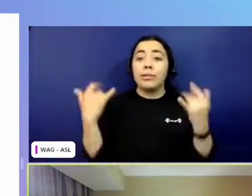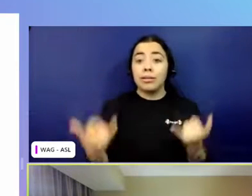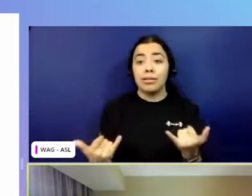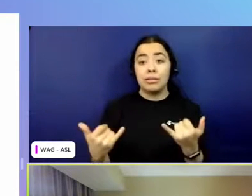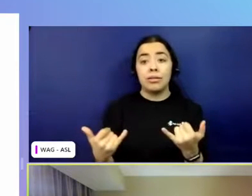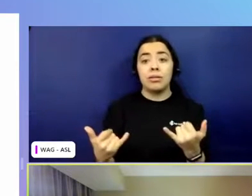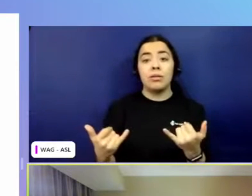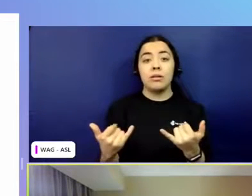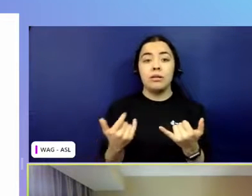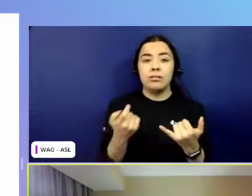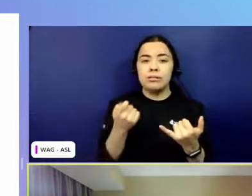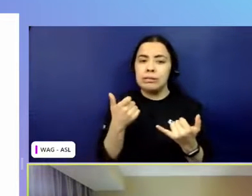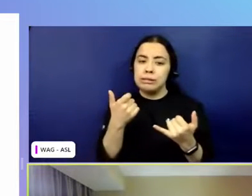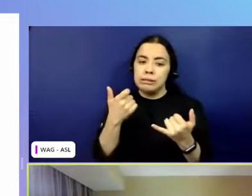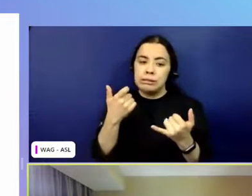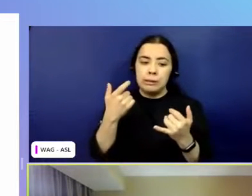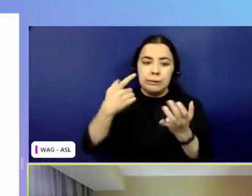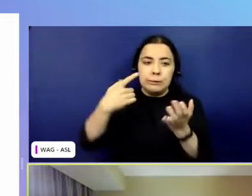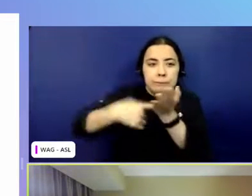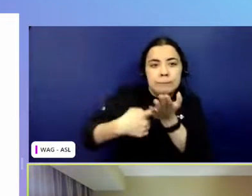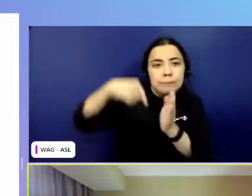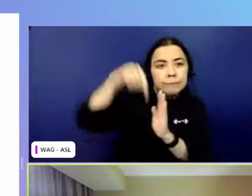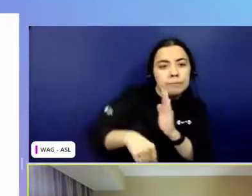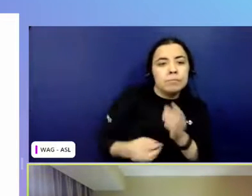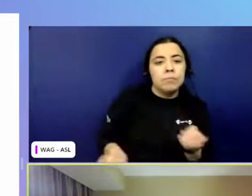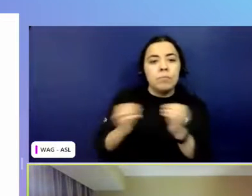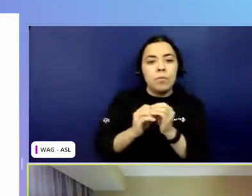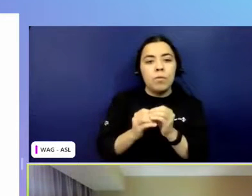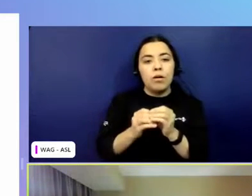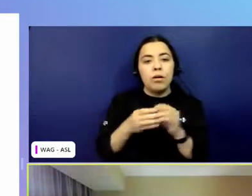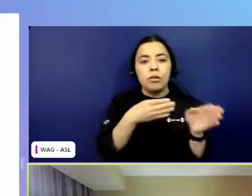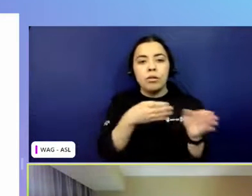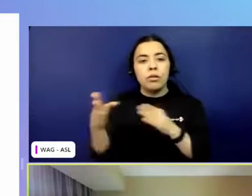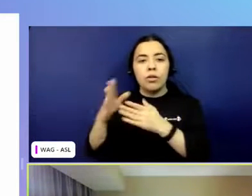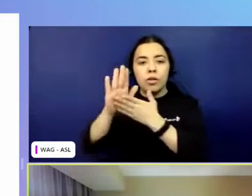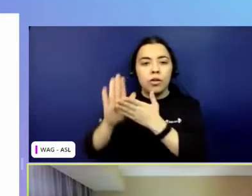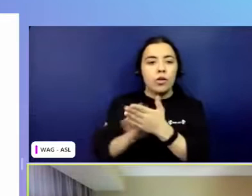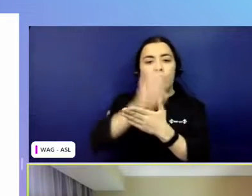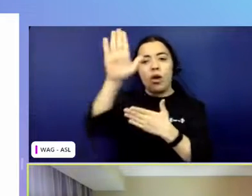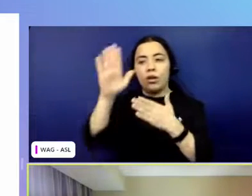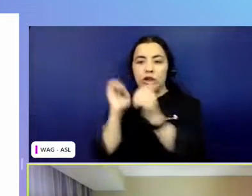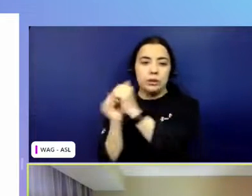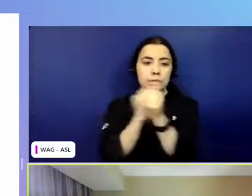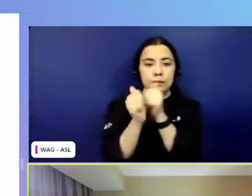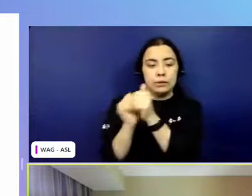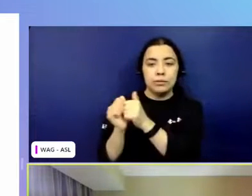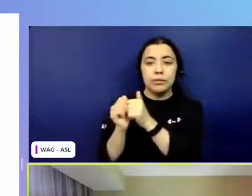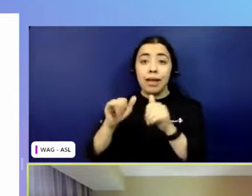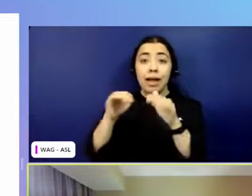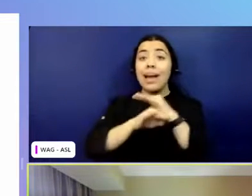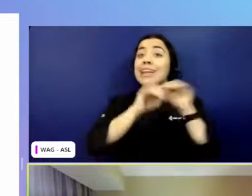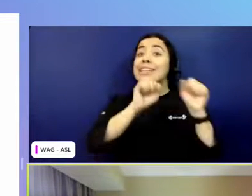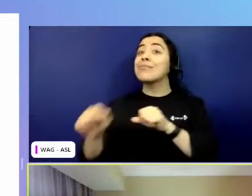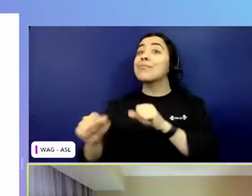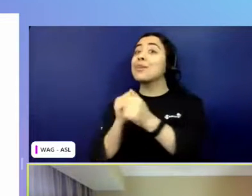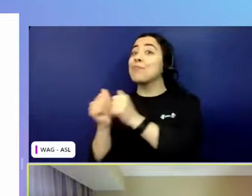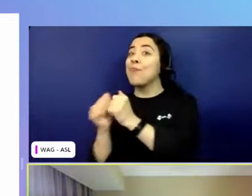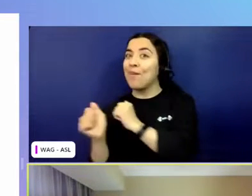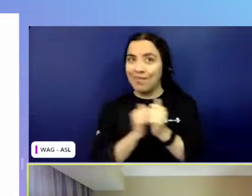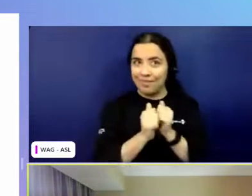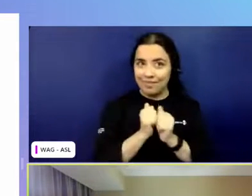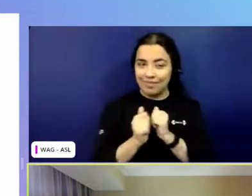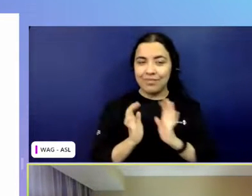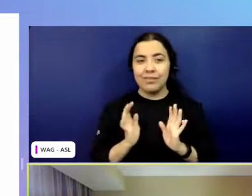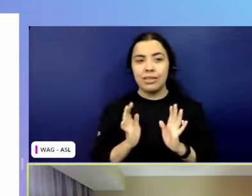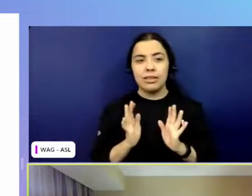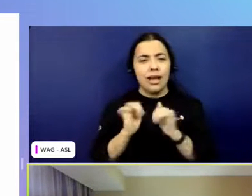of a little dive on a twist to the College Bowl game, the Accessibility Bowl. Let's walk through